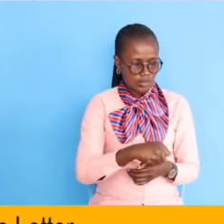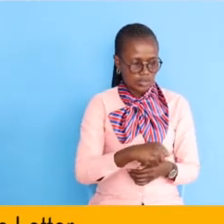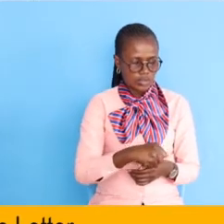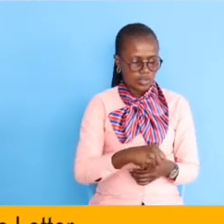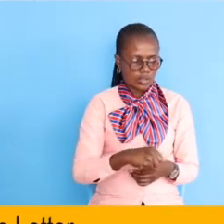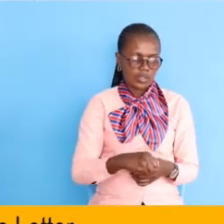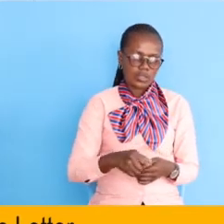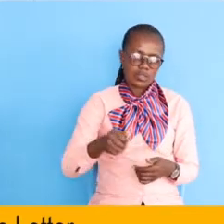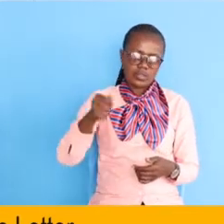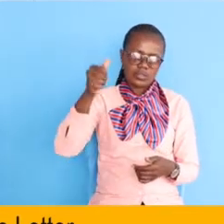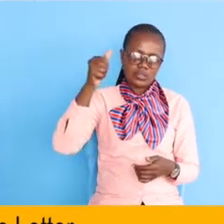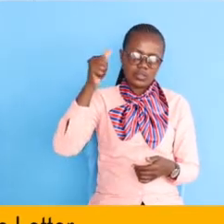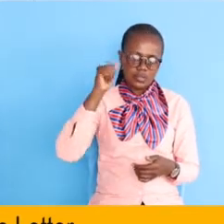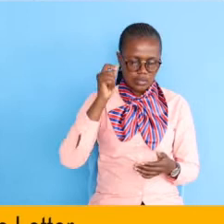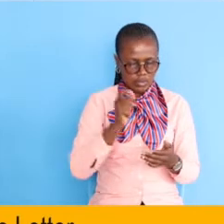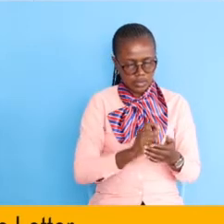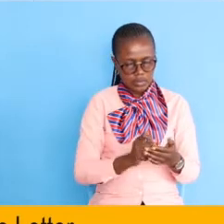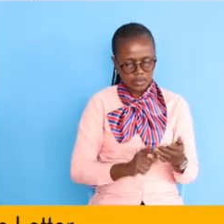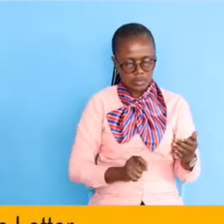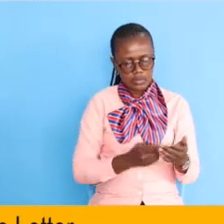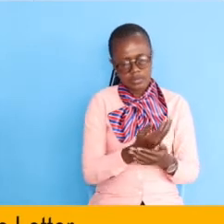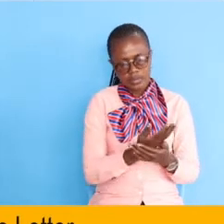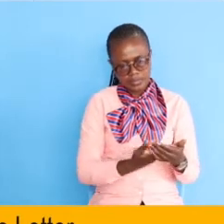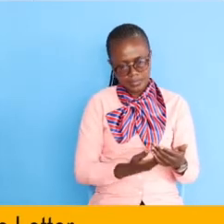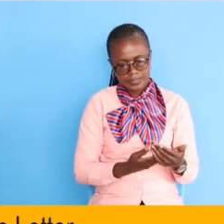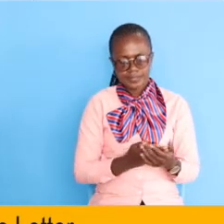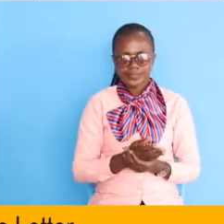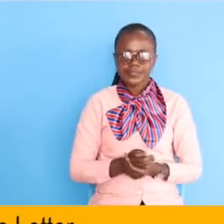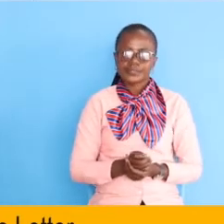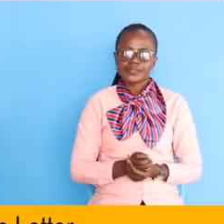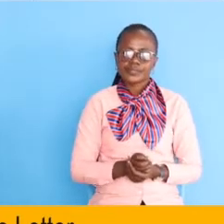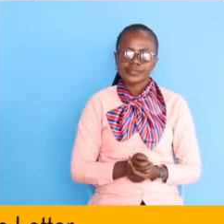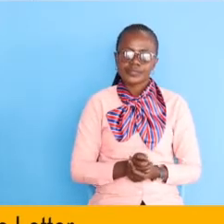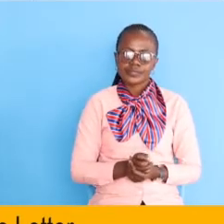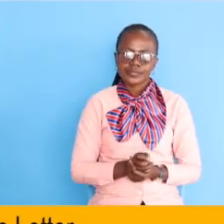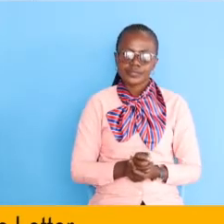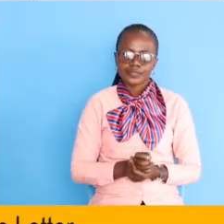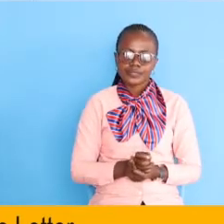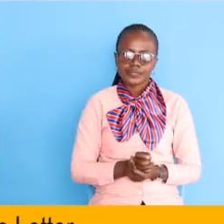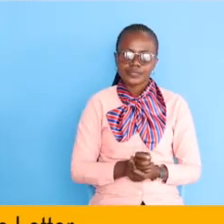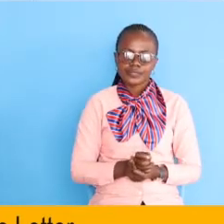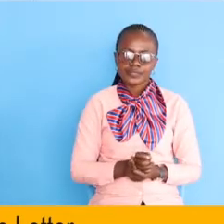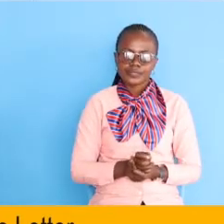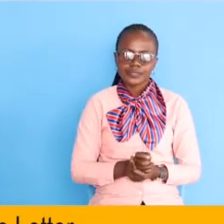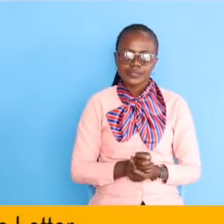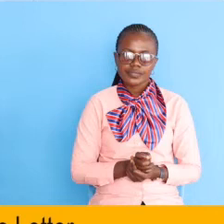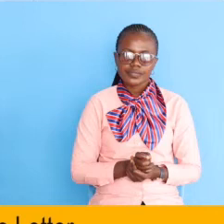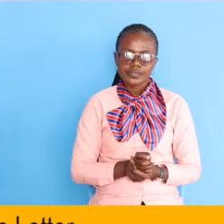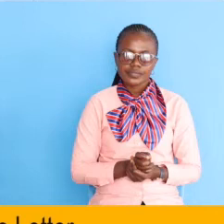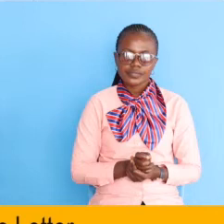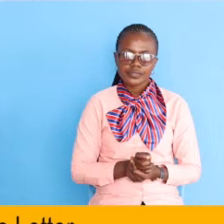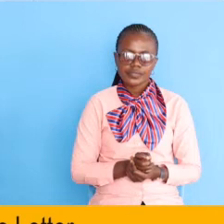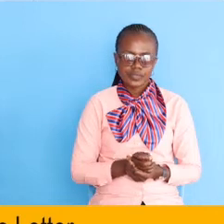then he has to know that this letter is a follow-up of what kind of other presentation that has